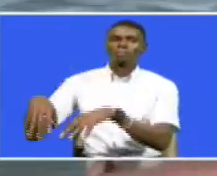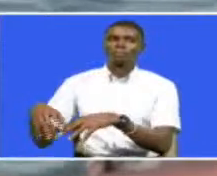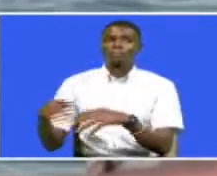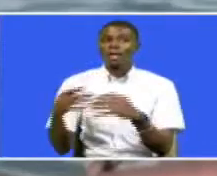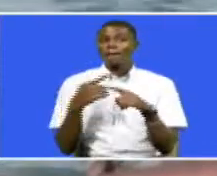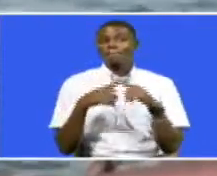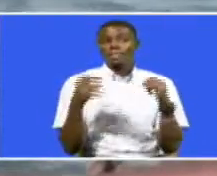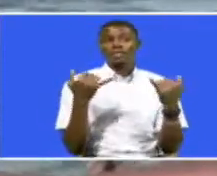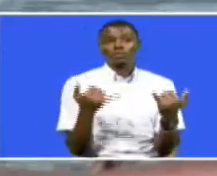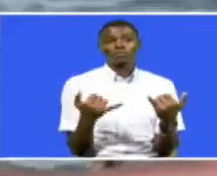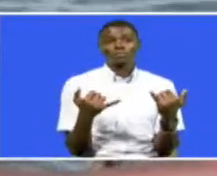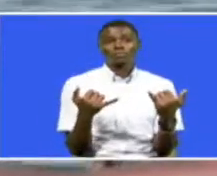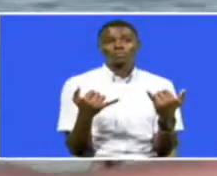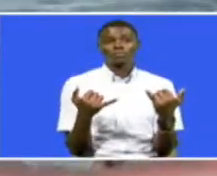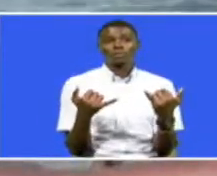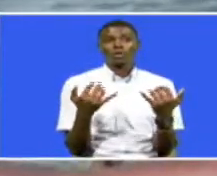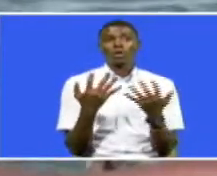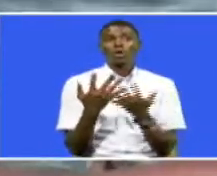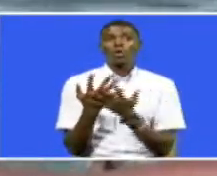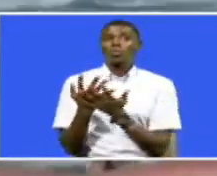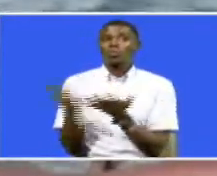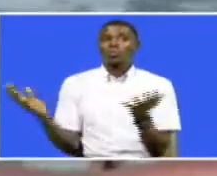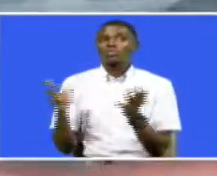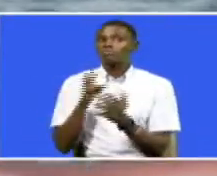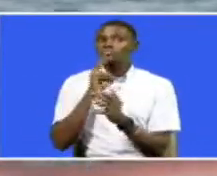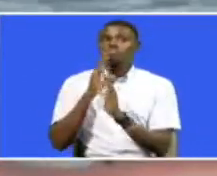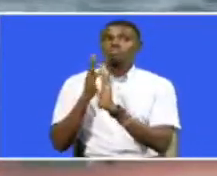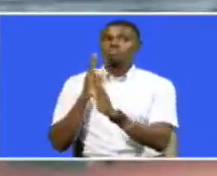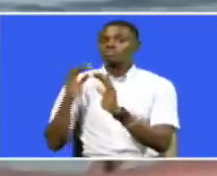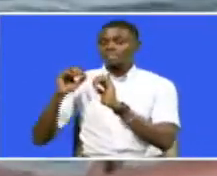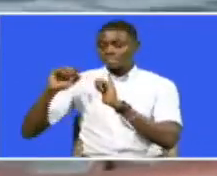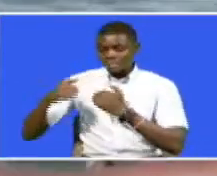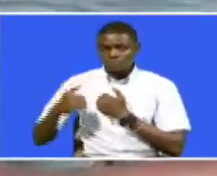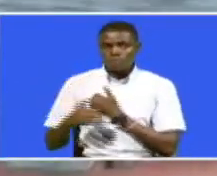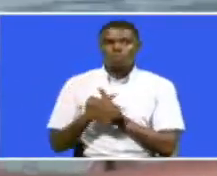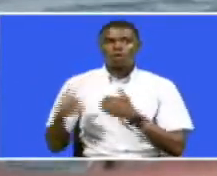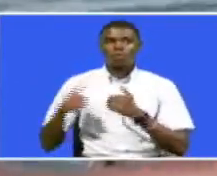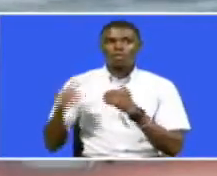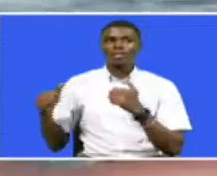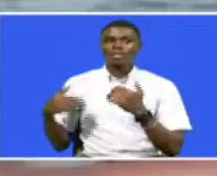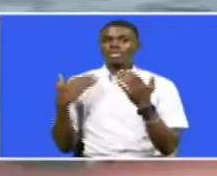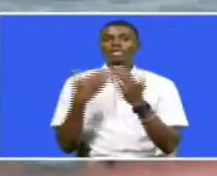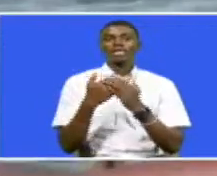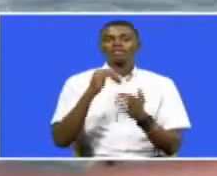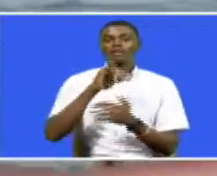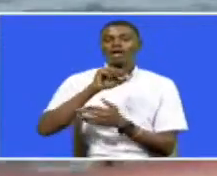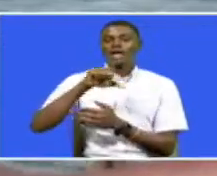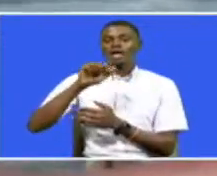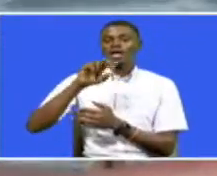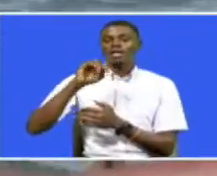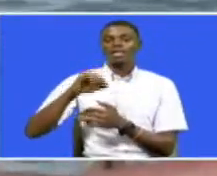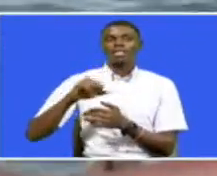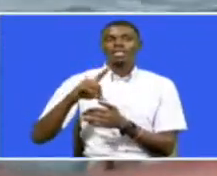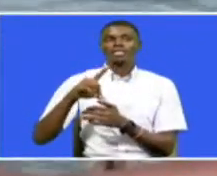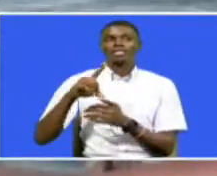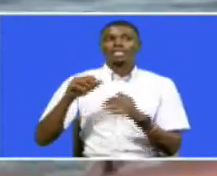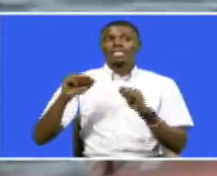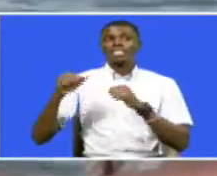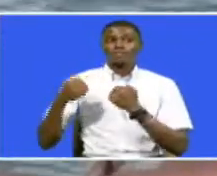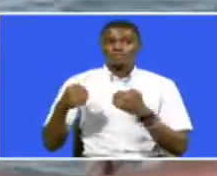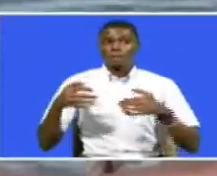right now, goods are in the water bus. They are secure. They are safe. They get to the island safely. We've also seen